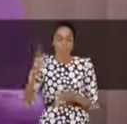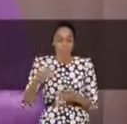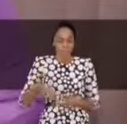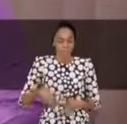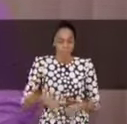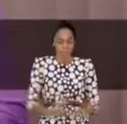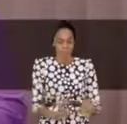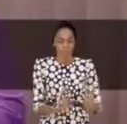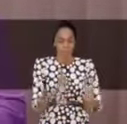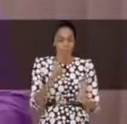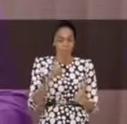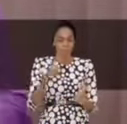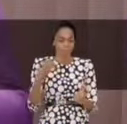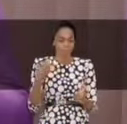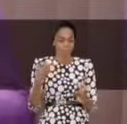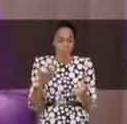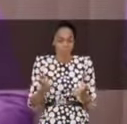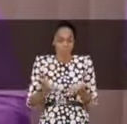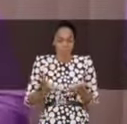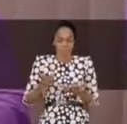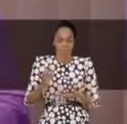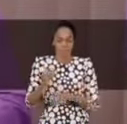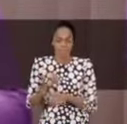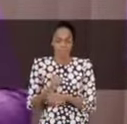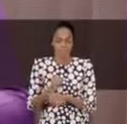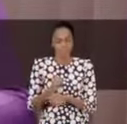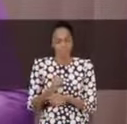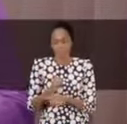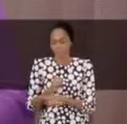The way that you want